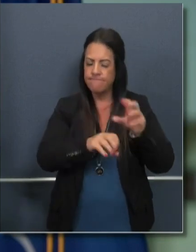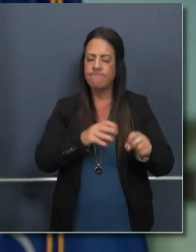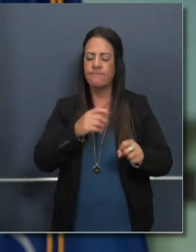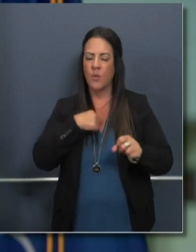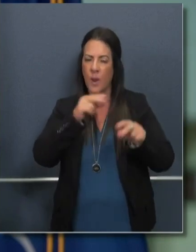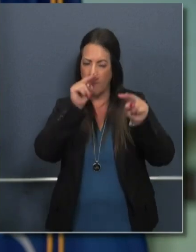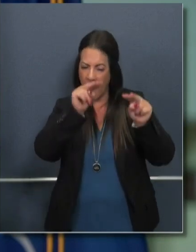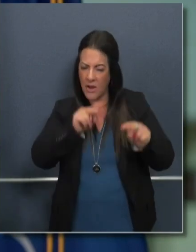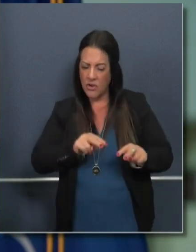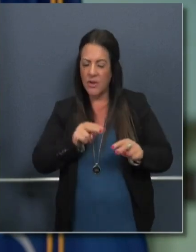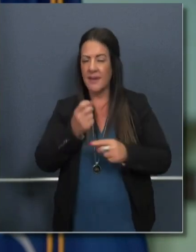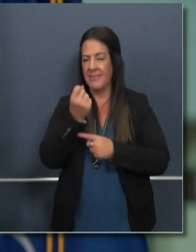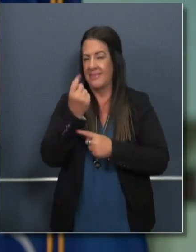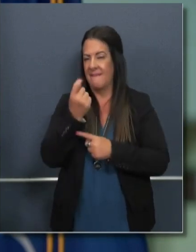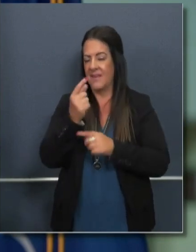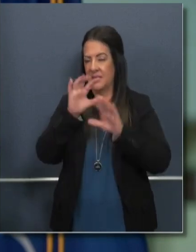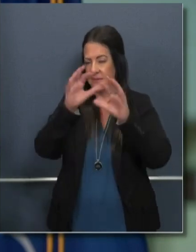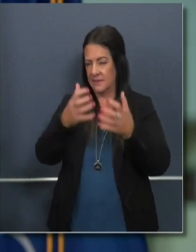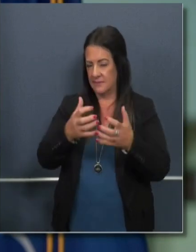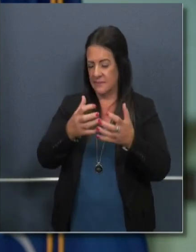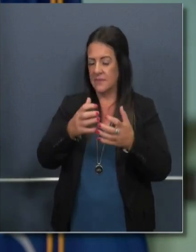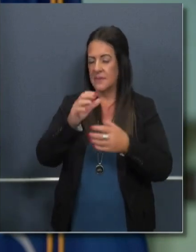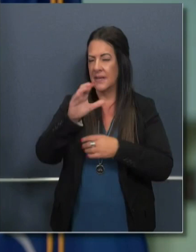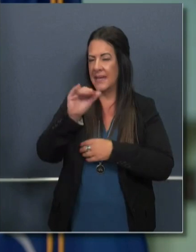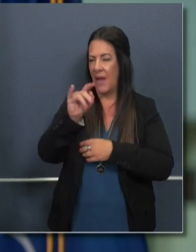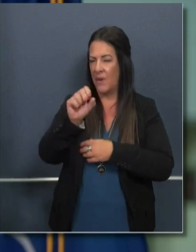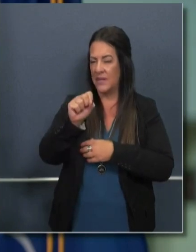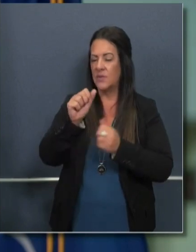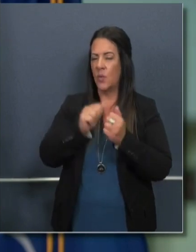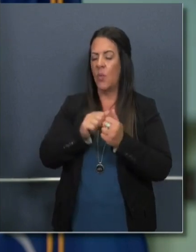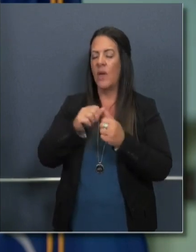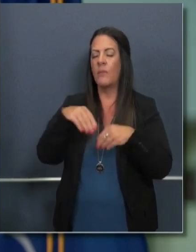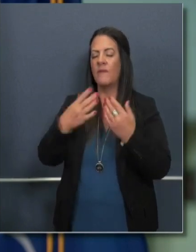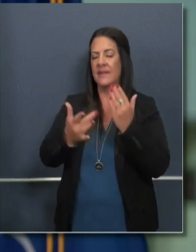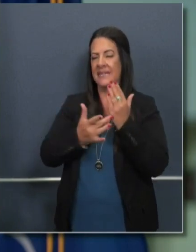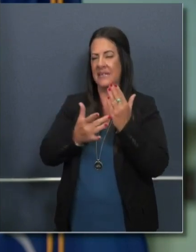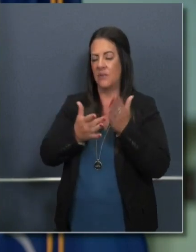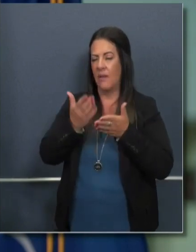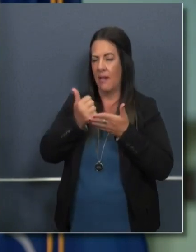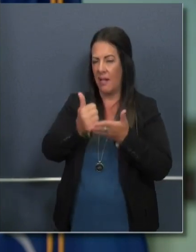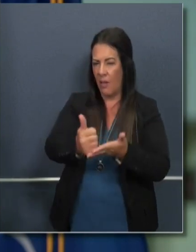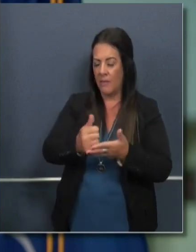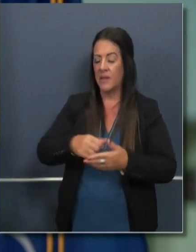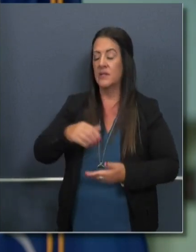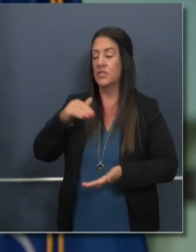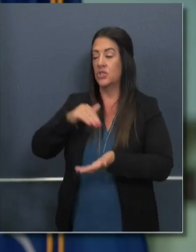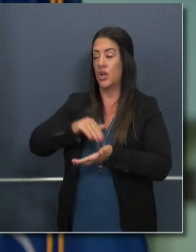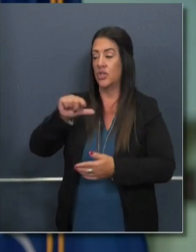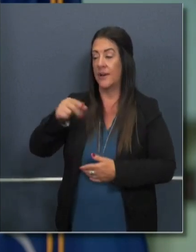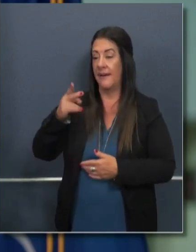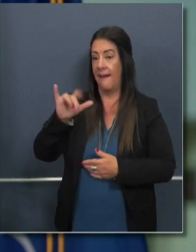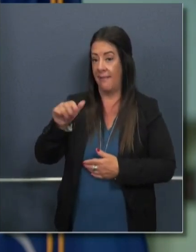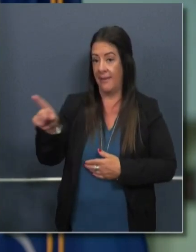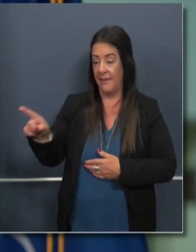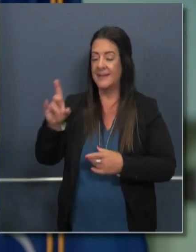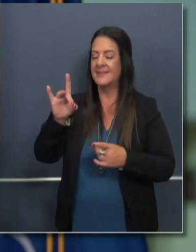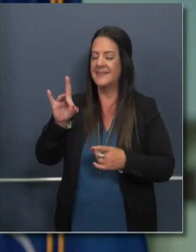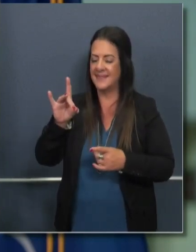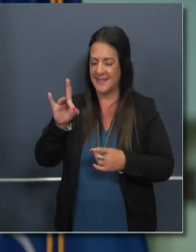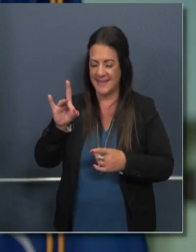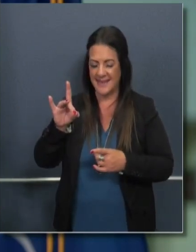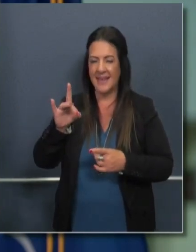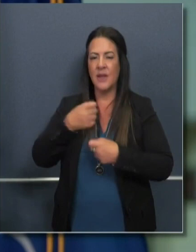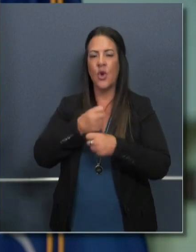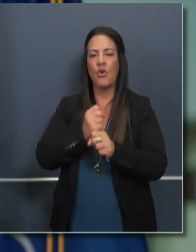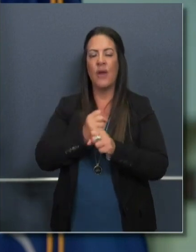monitor 11 very closely with technical assistance. Dr. Galley, in both instances, put out a